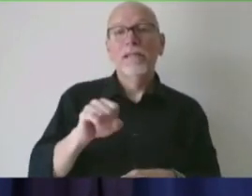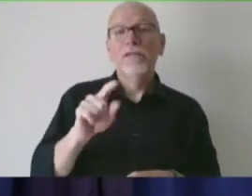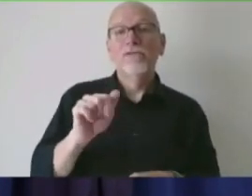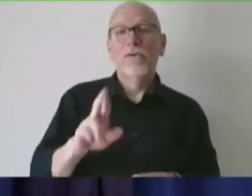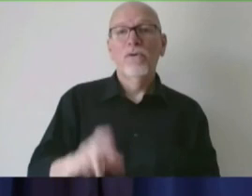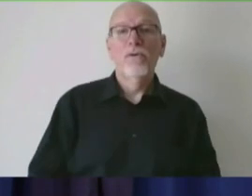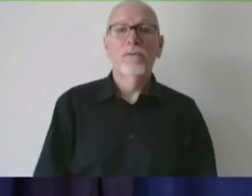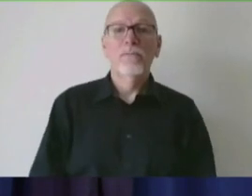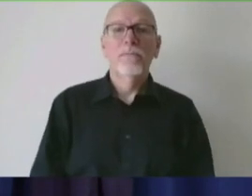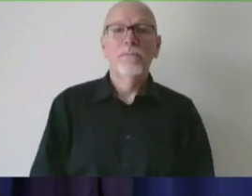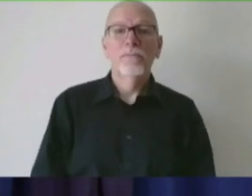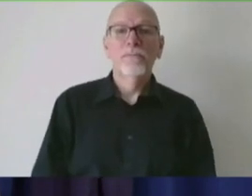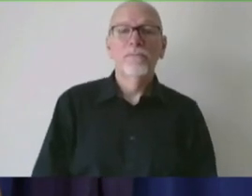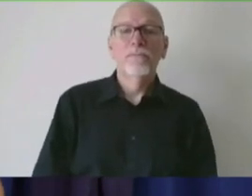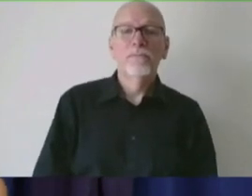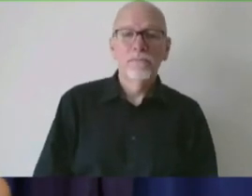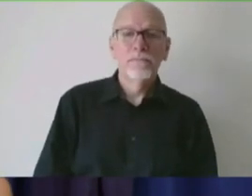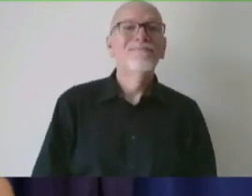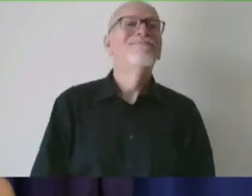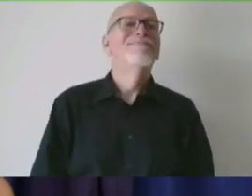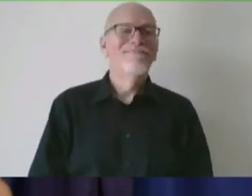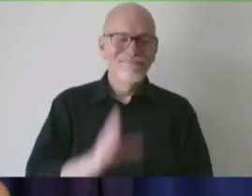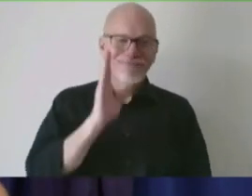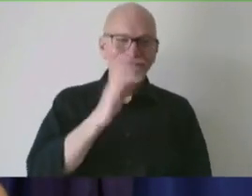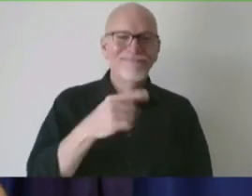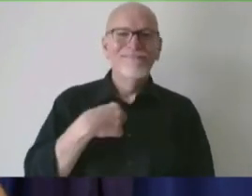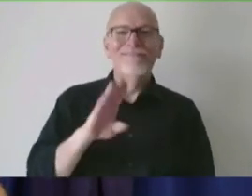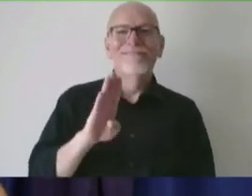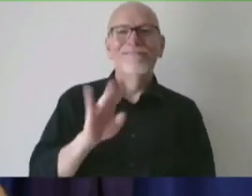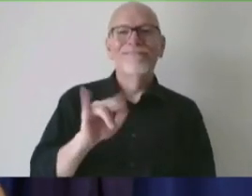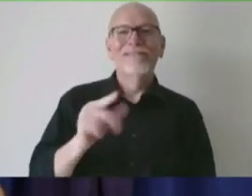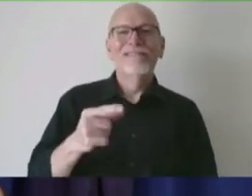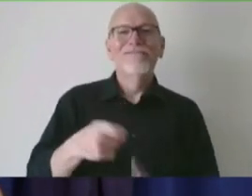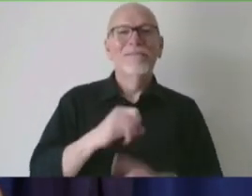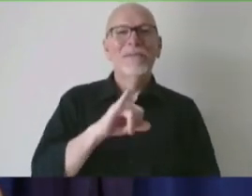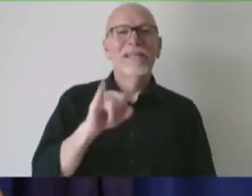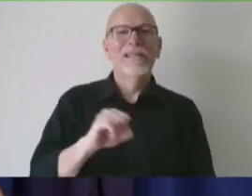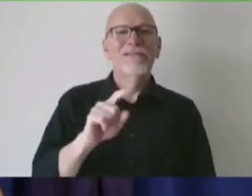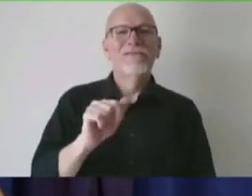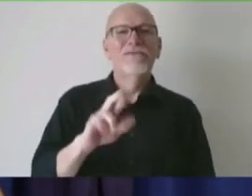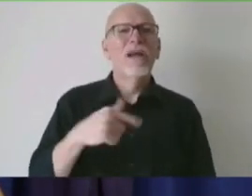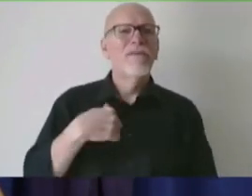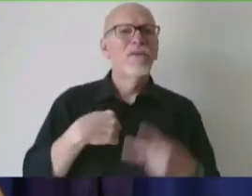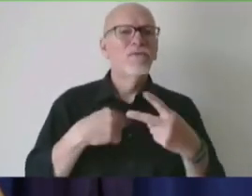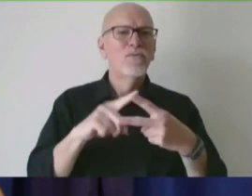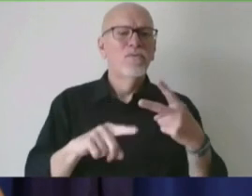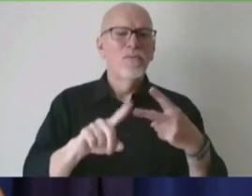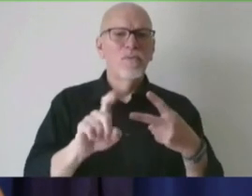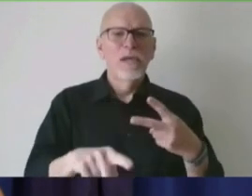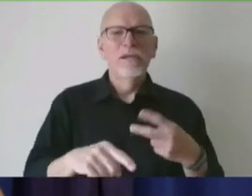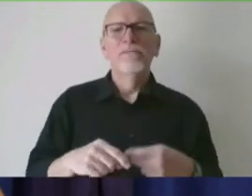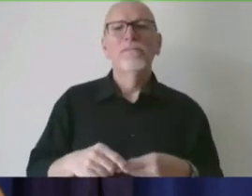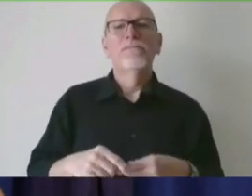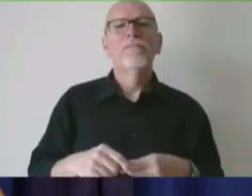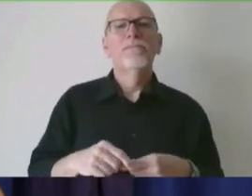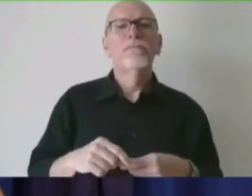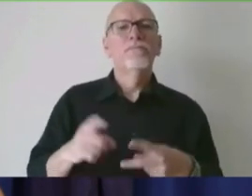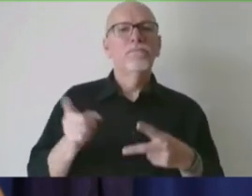You should be able to talk. Oh, hi. This is Bing from the Indy Star. I have two questions. My first